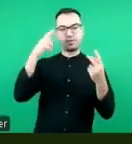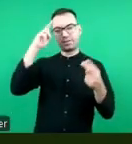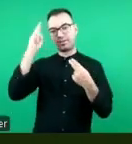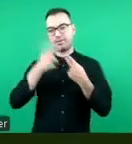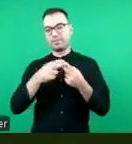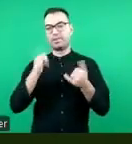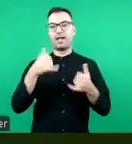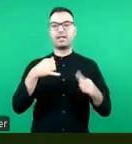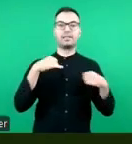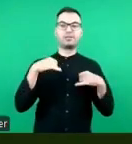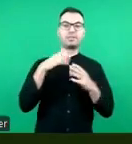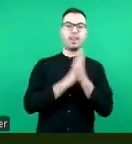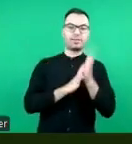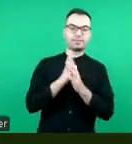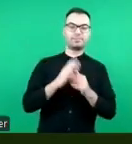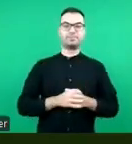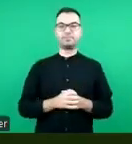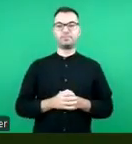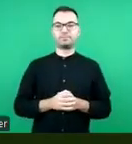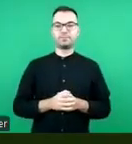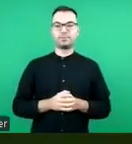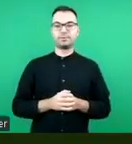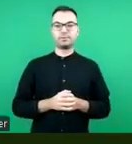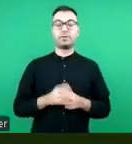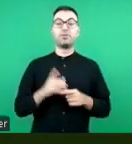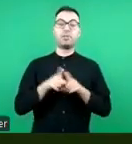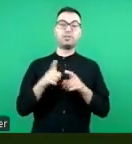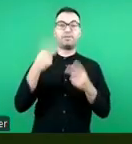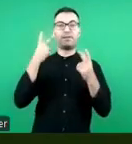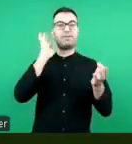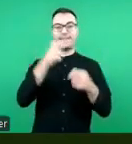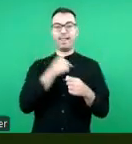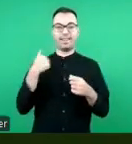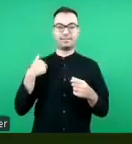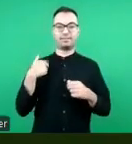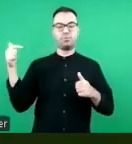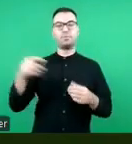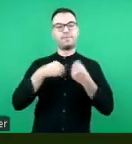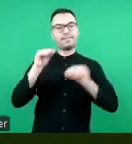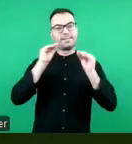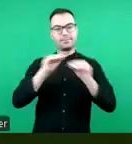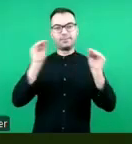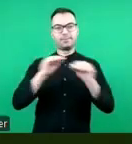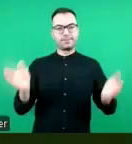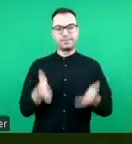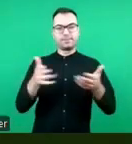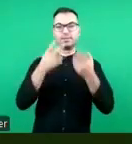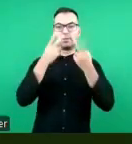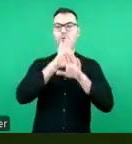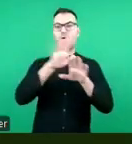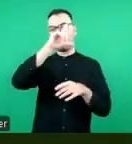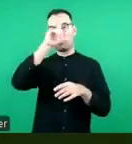how to manage it. And it's also some advice to us, like to push education and to, for instance, show people